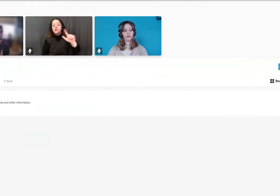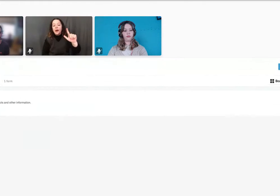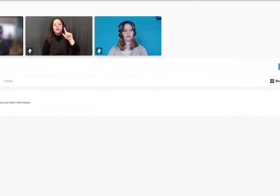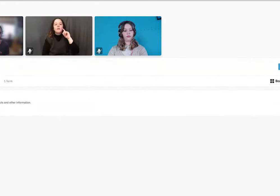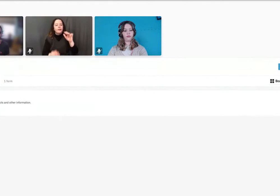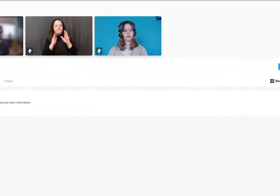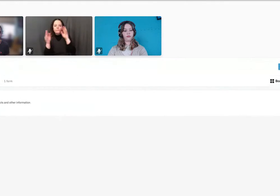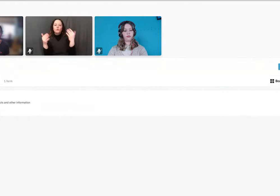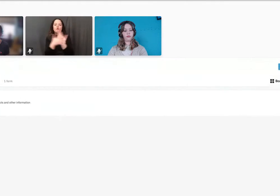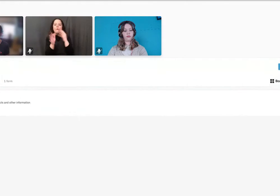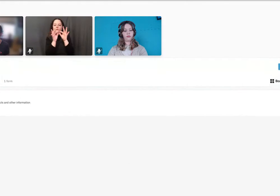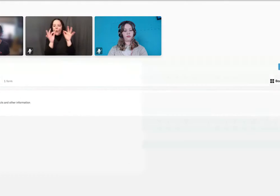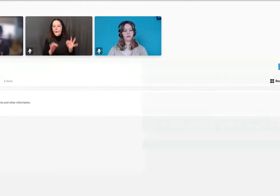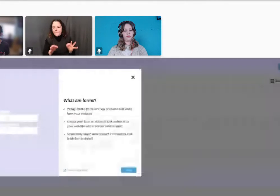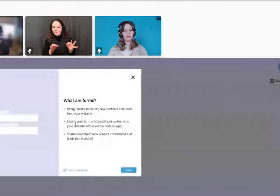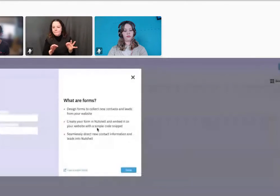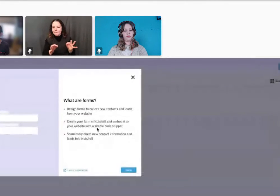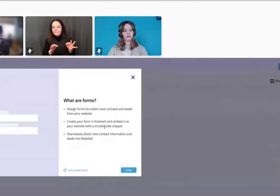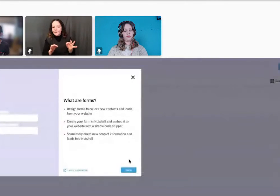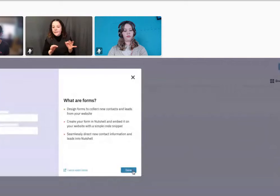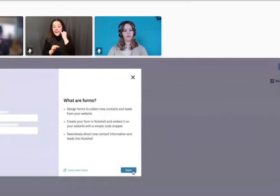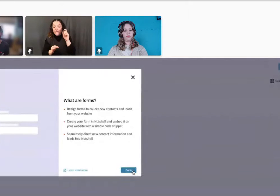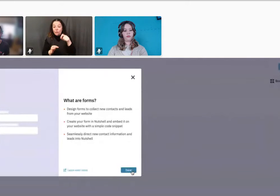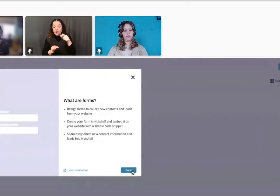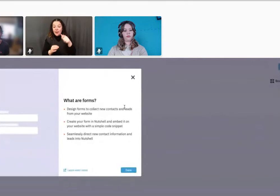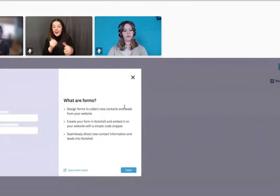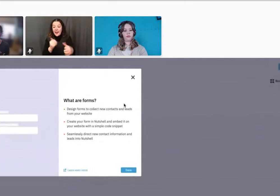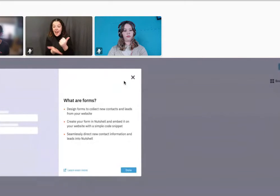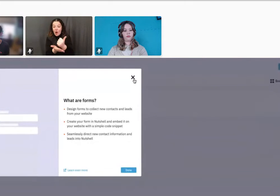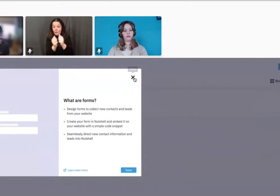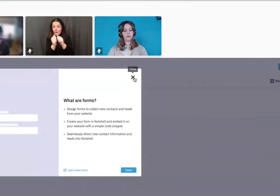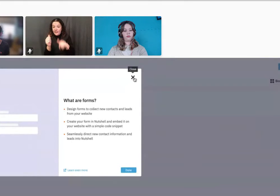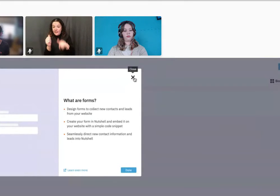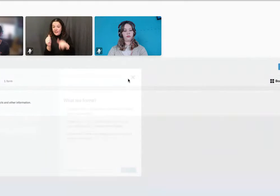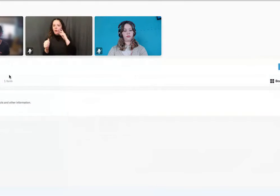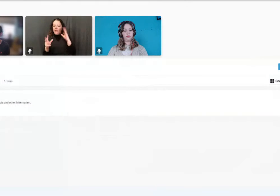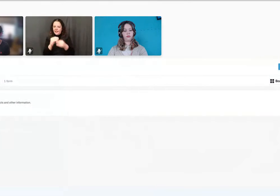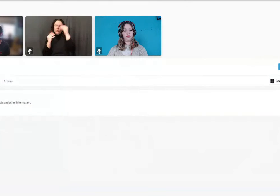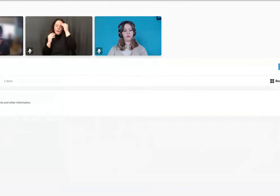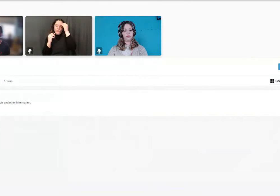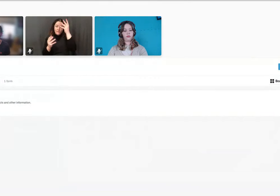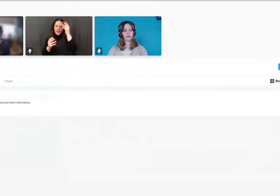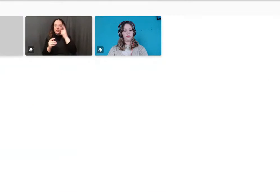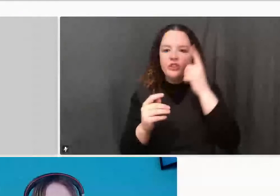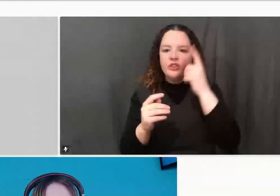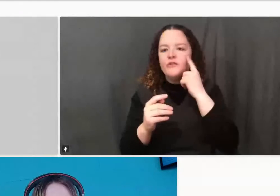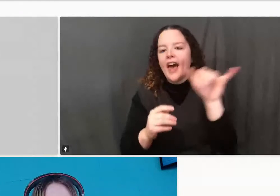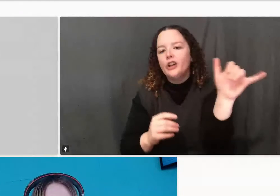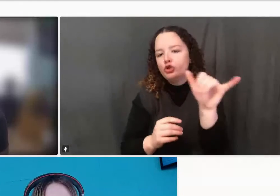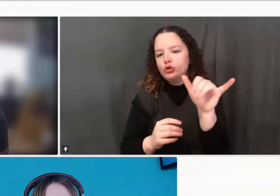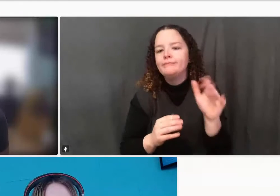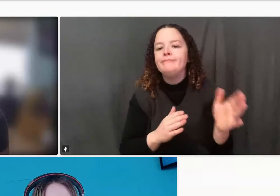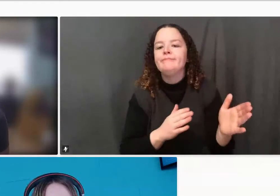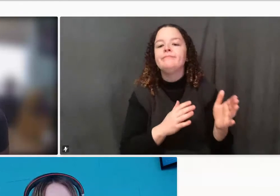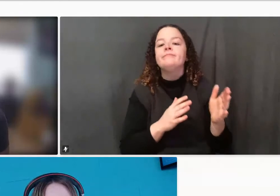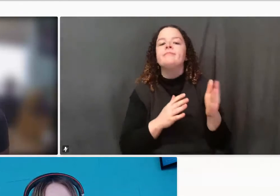Again, if you need additional help on that, we have information on what a form is and how to build that as well. So that's basically what I